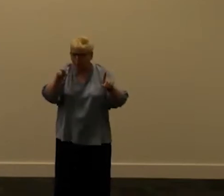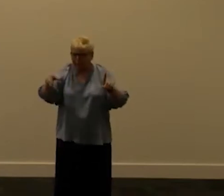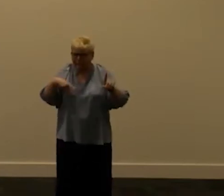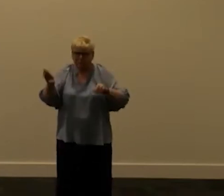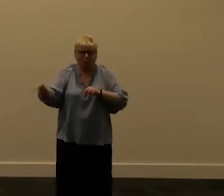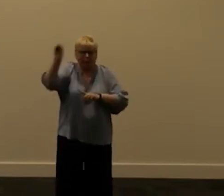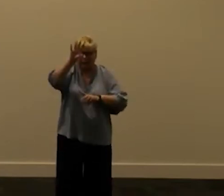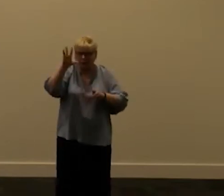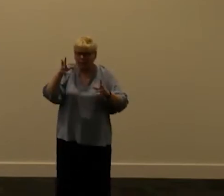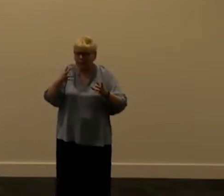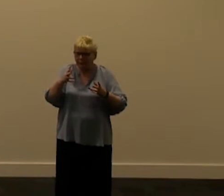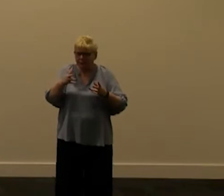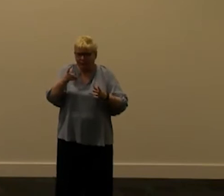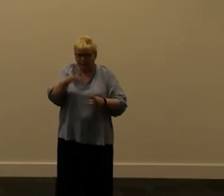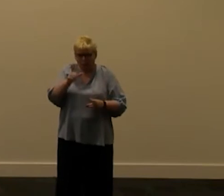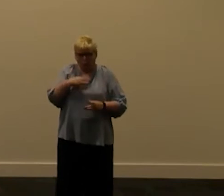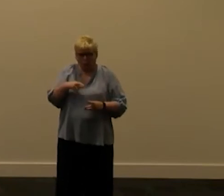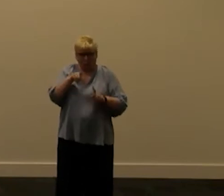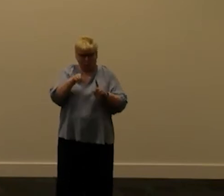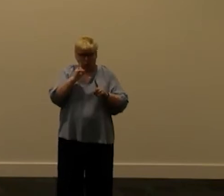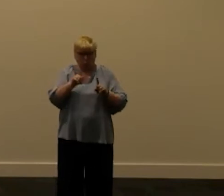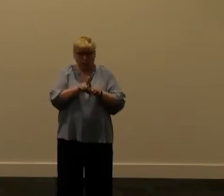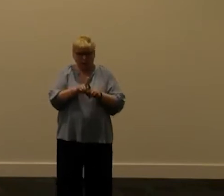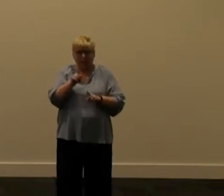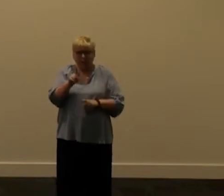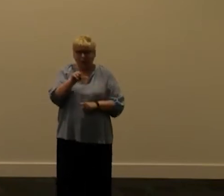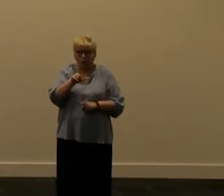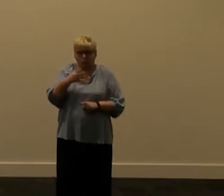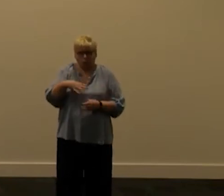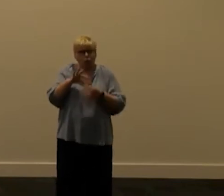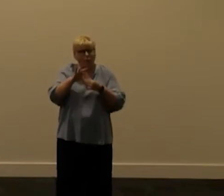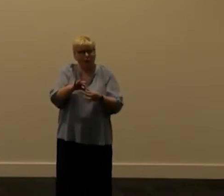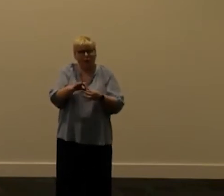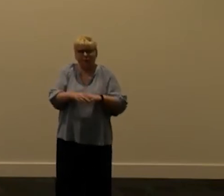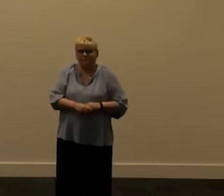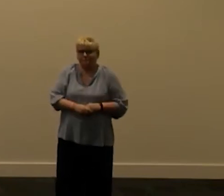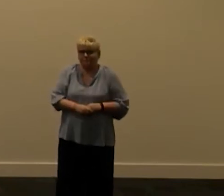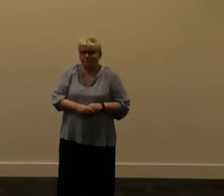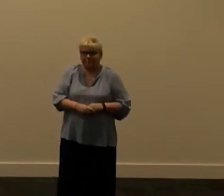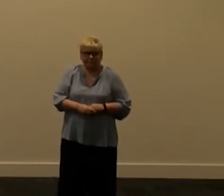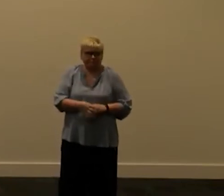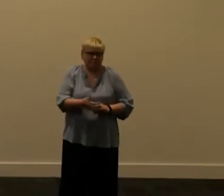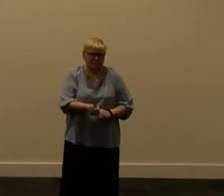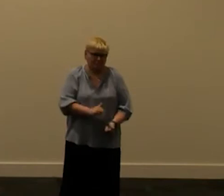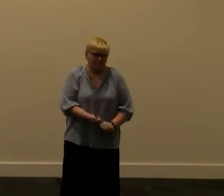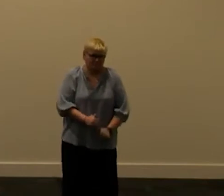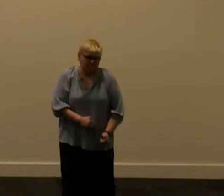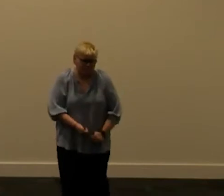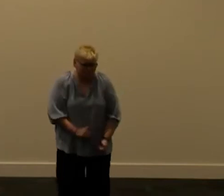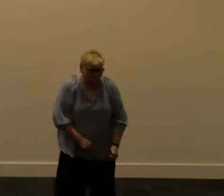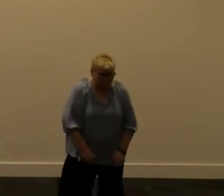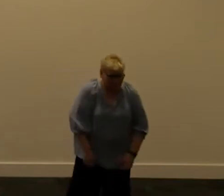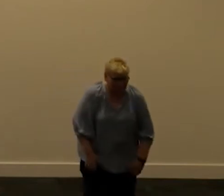declarative approach of just saying, this is what I want my tenant to look like, and these are the settings I wish to apply. Yeah, sorry. And